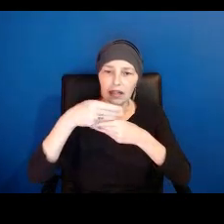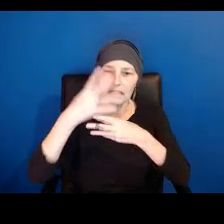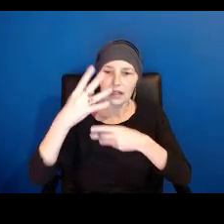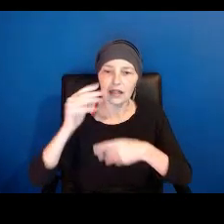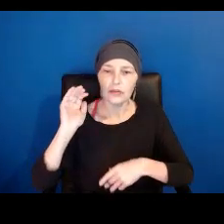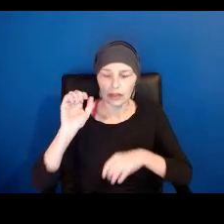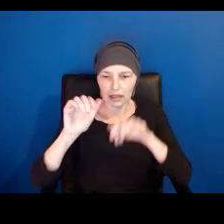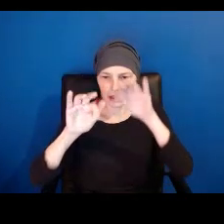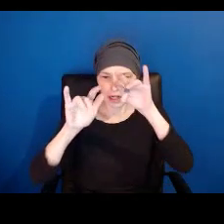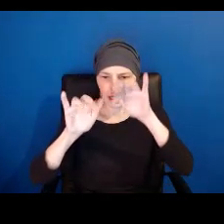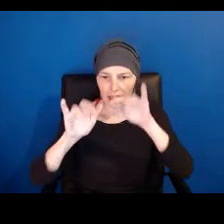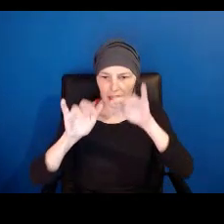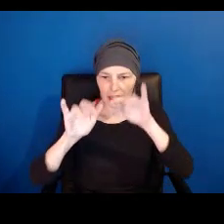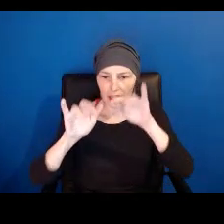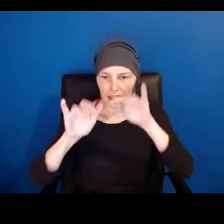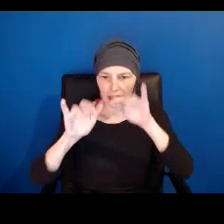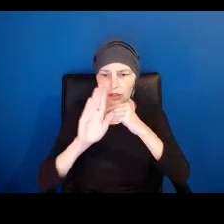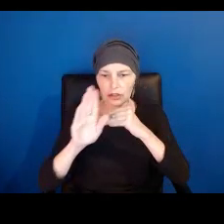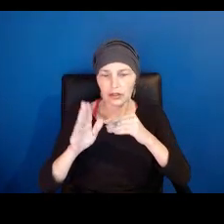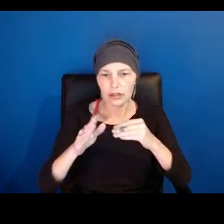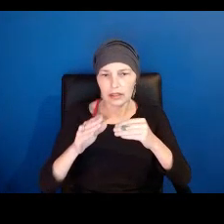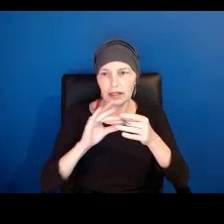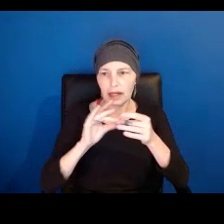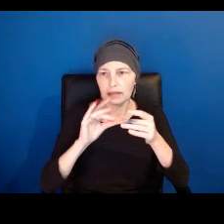public comment to the docket.